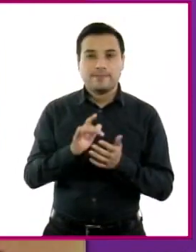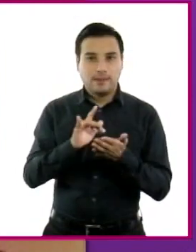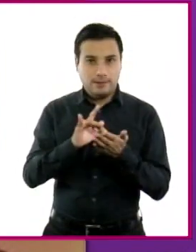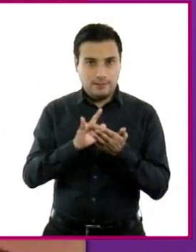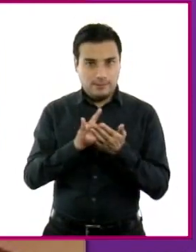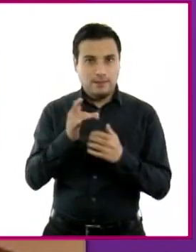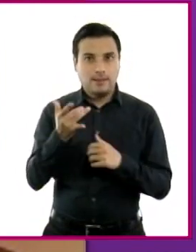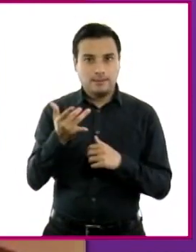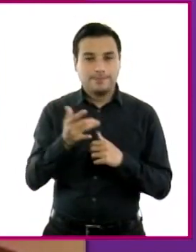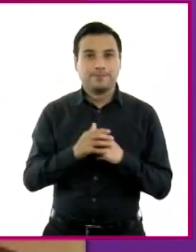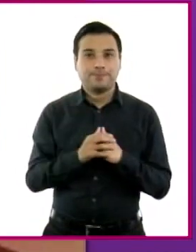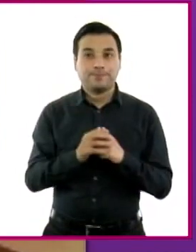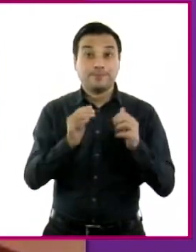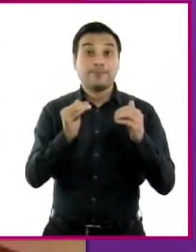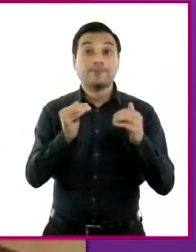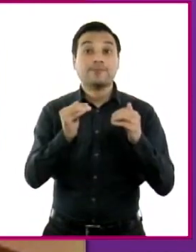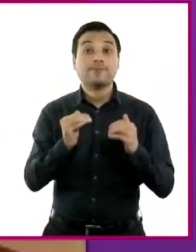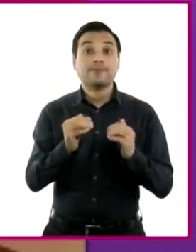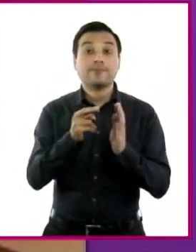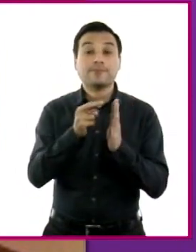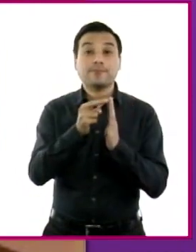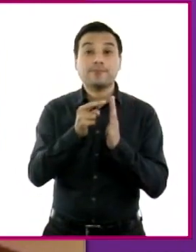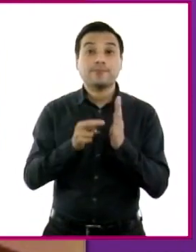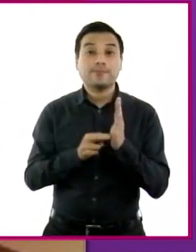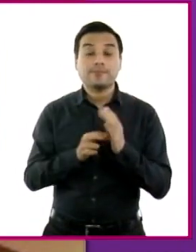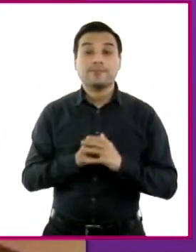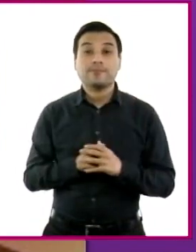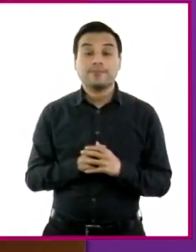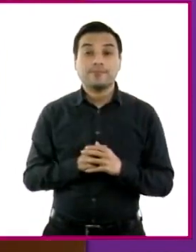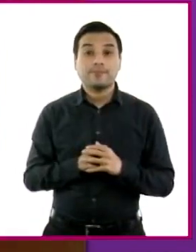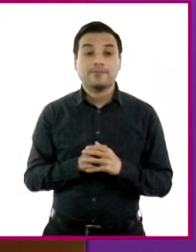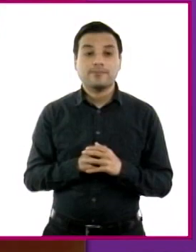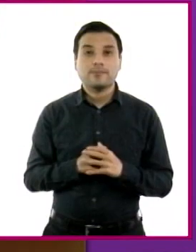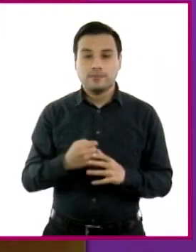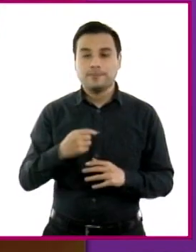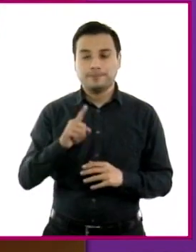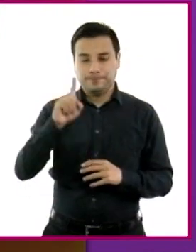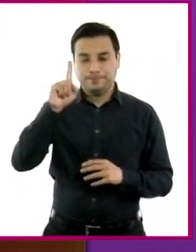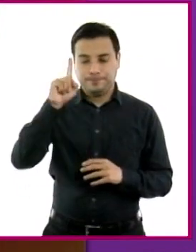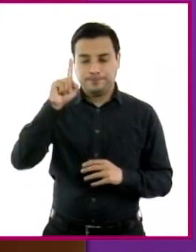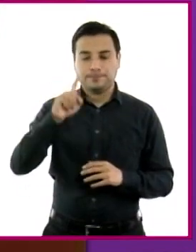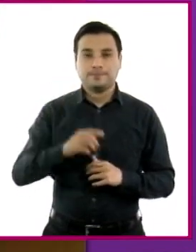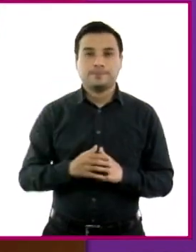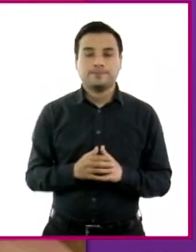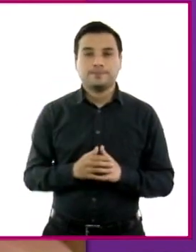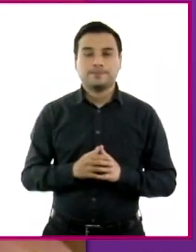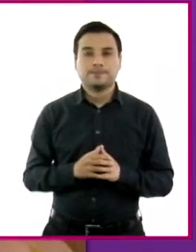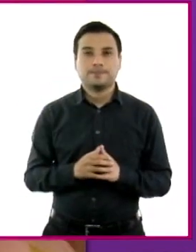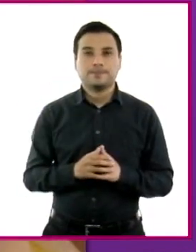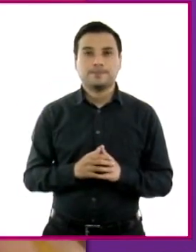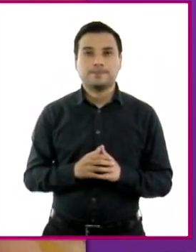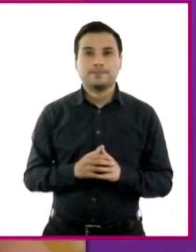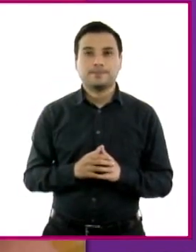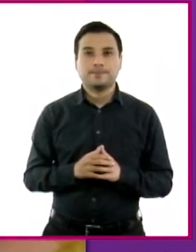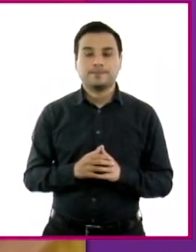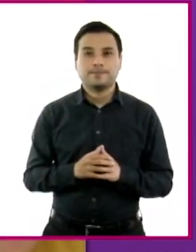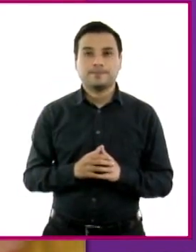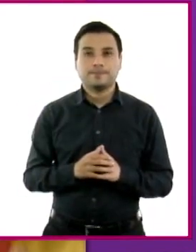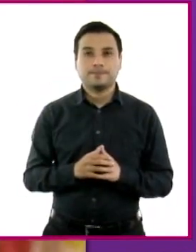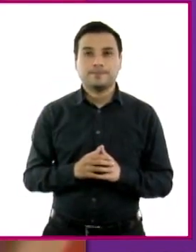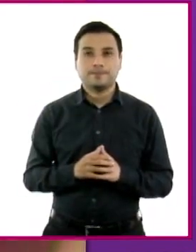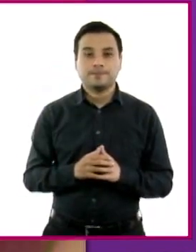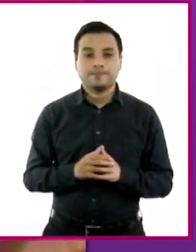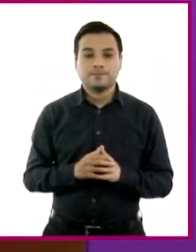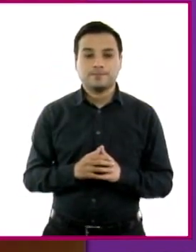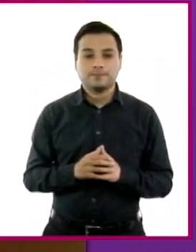Toot. Next rule. I have it here. It's we mustn't run,